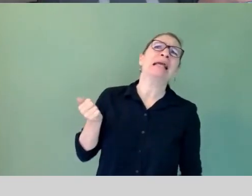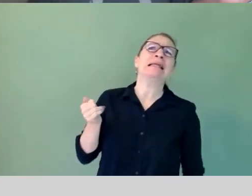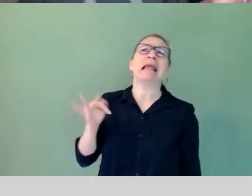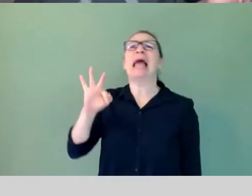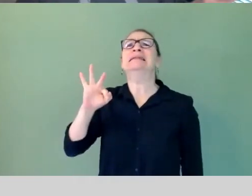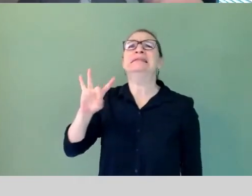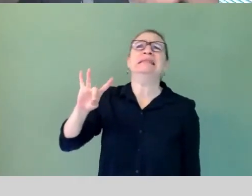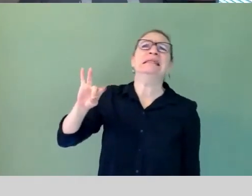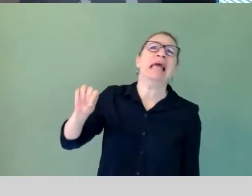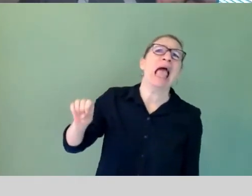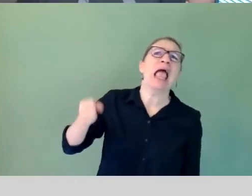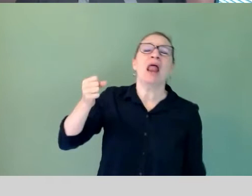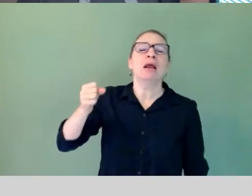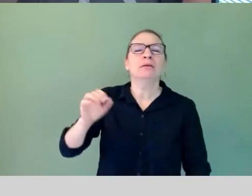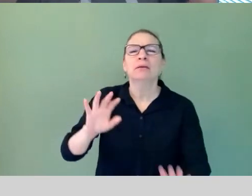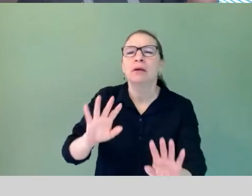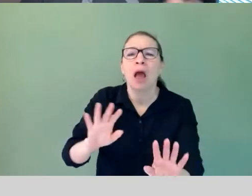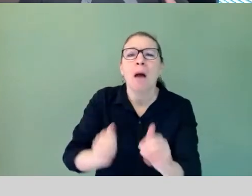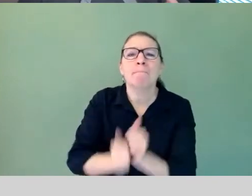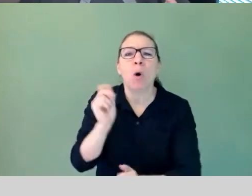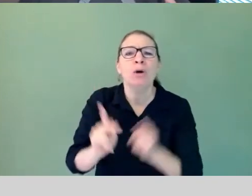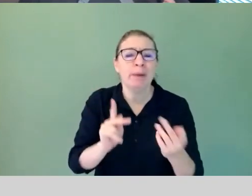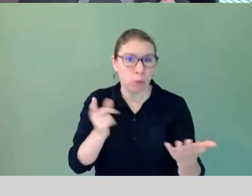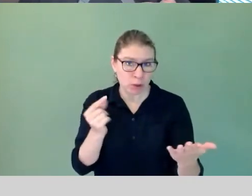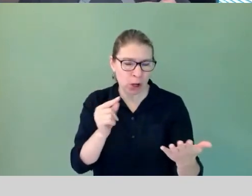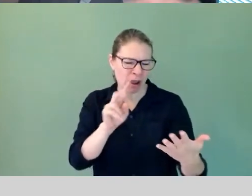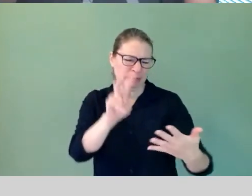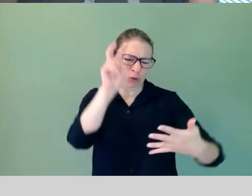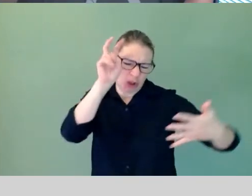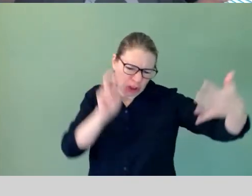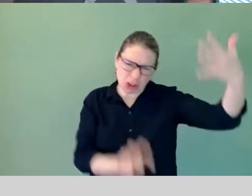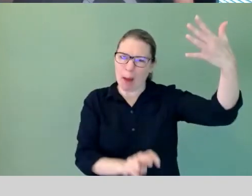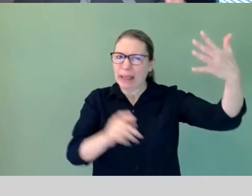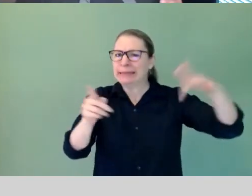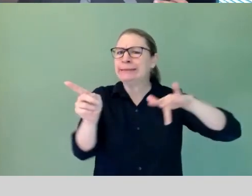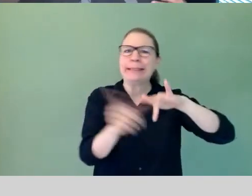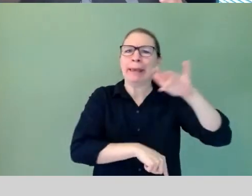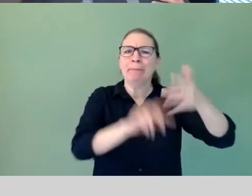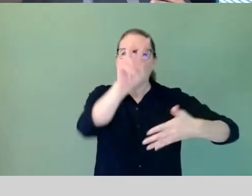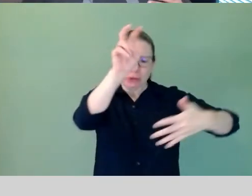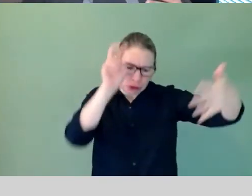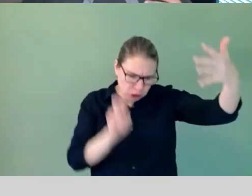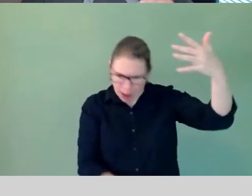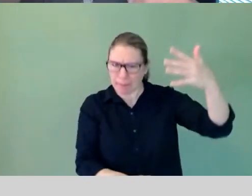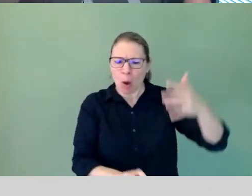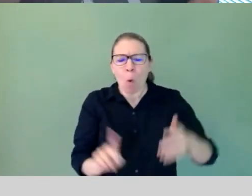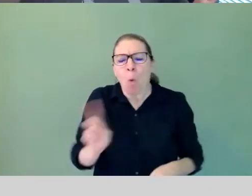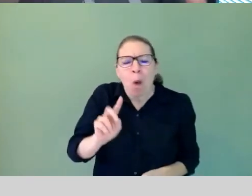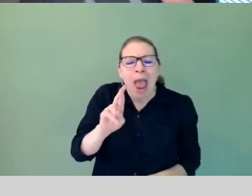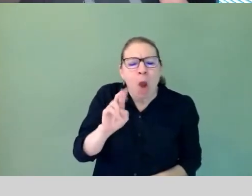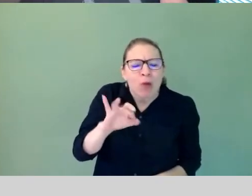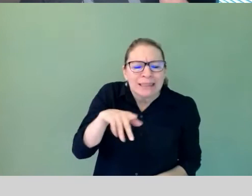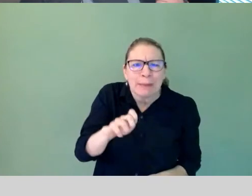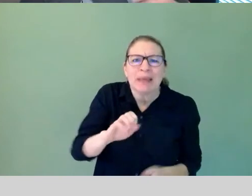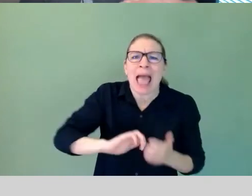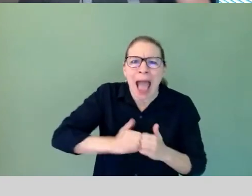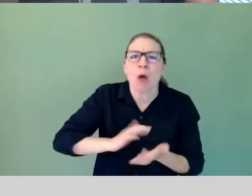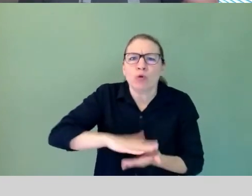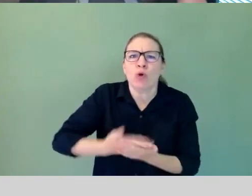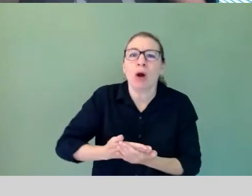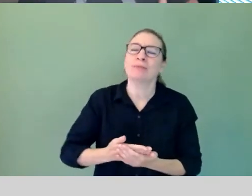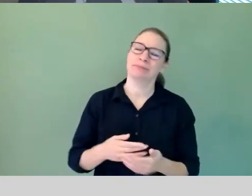What do most people do? We all scroll through that and get to the actual instructions. It's the exact same thing with tutorials and instructions and stuff like